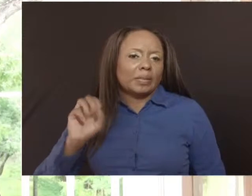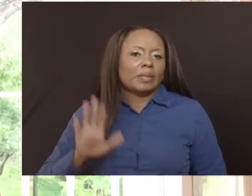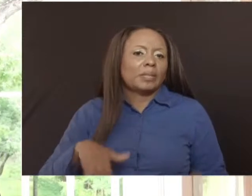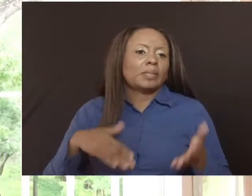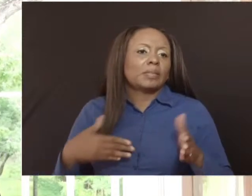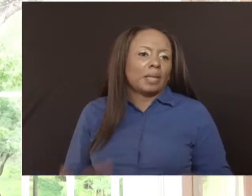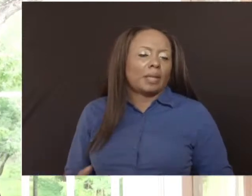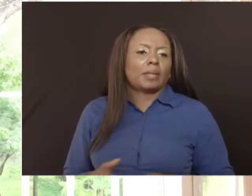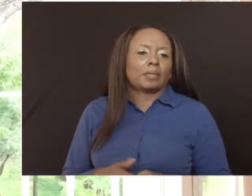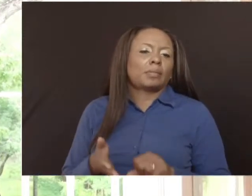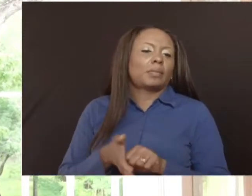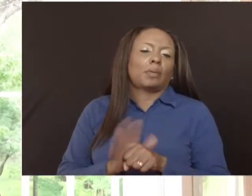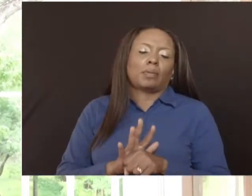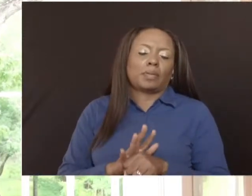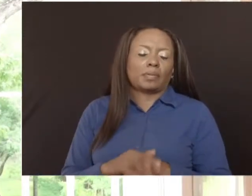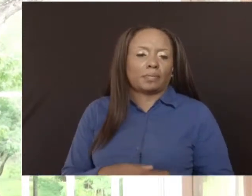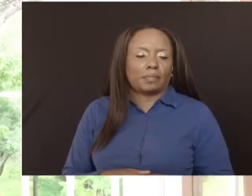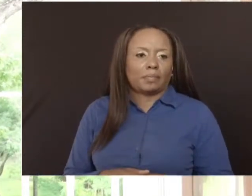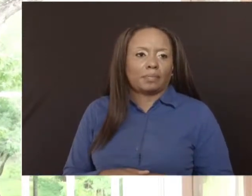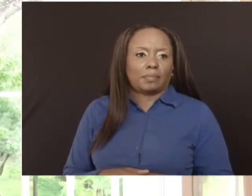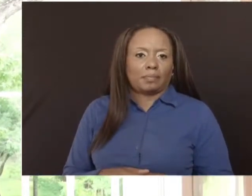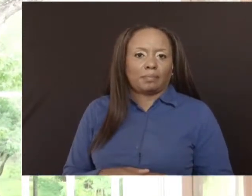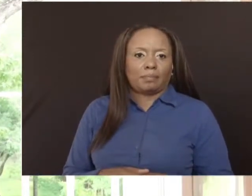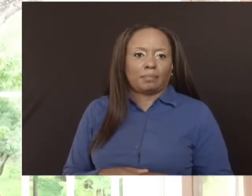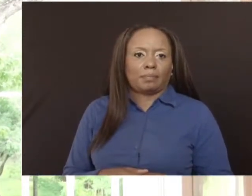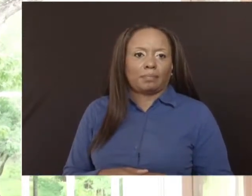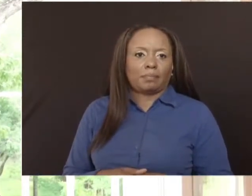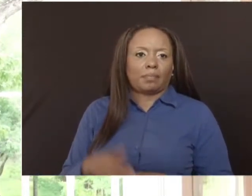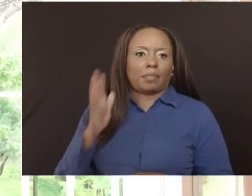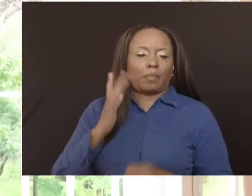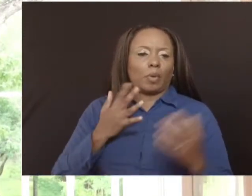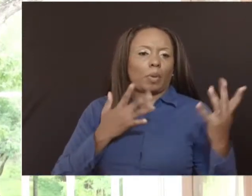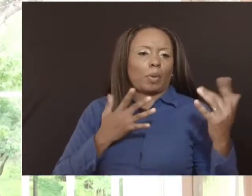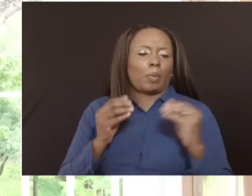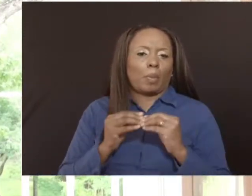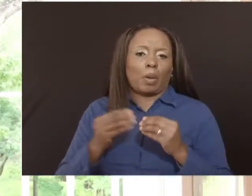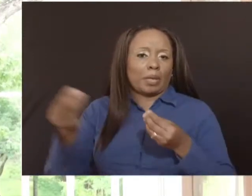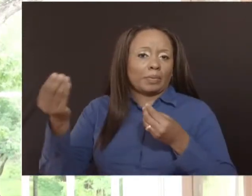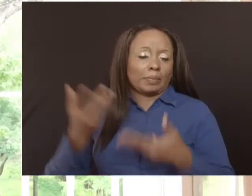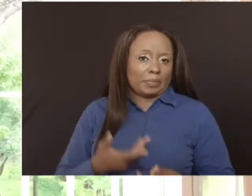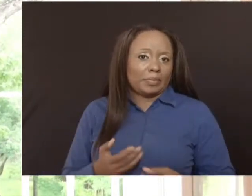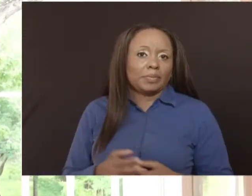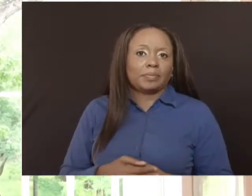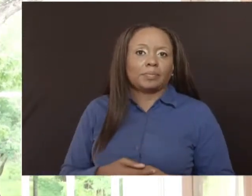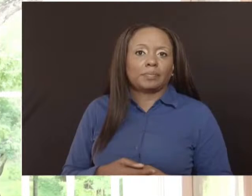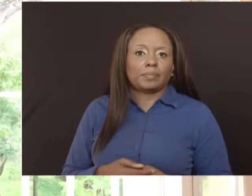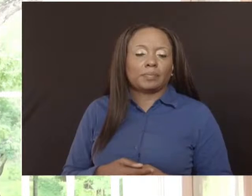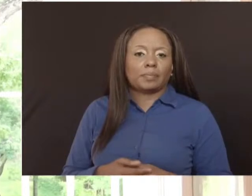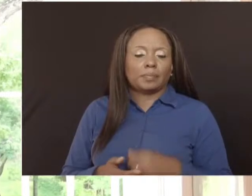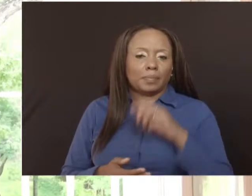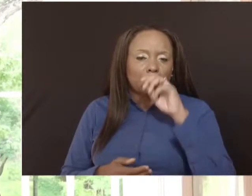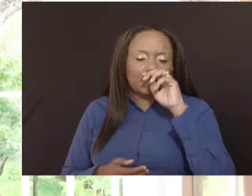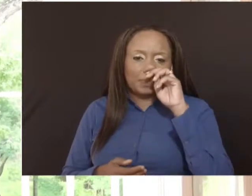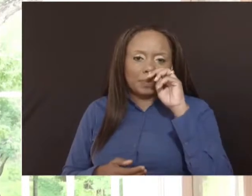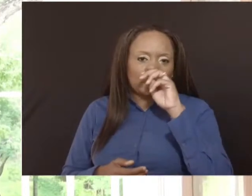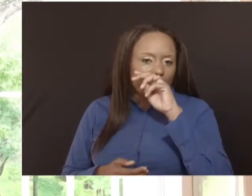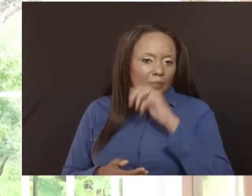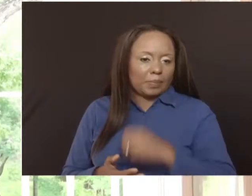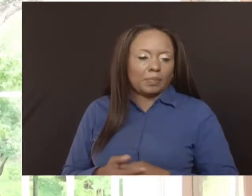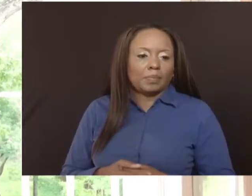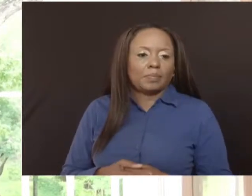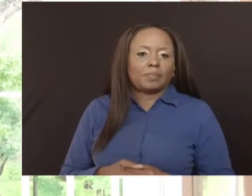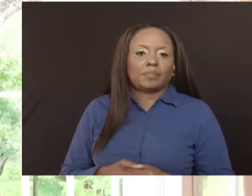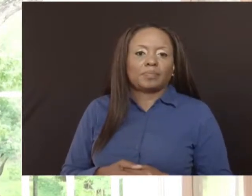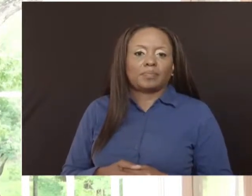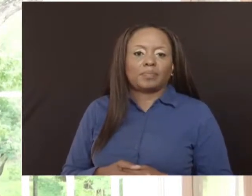COVID. We will await more information from Harrison Point. But this isn't